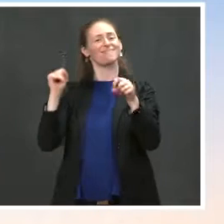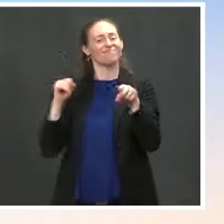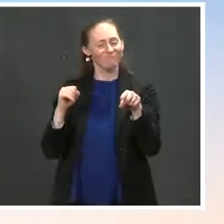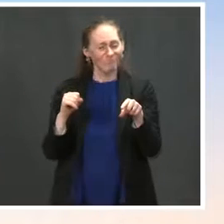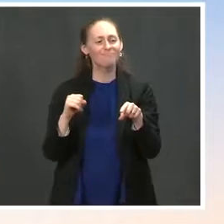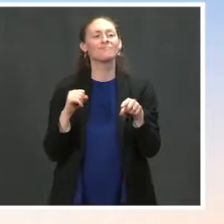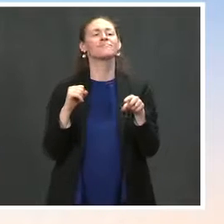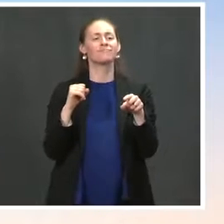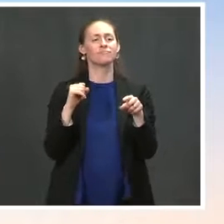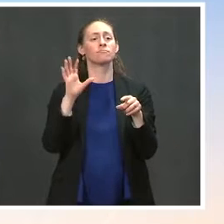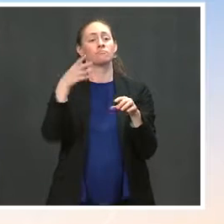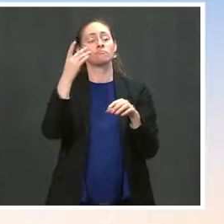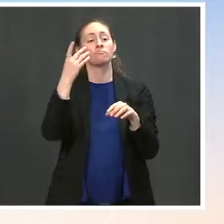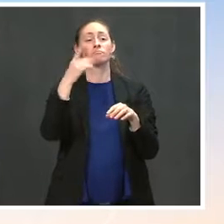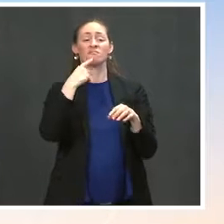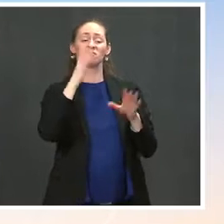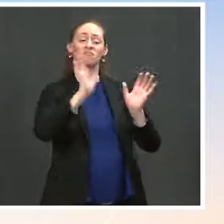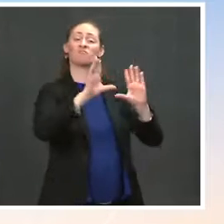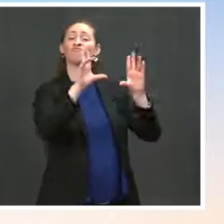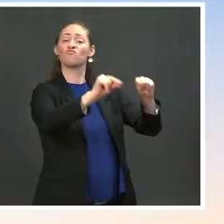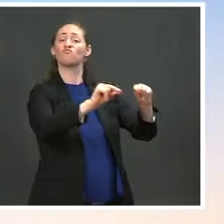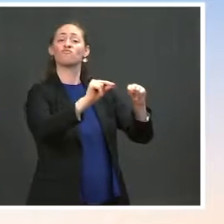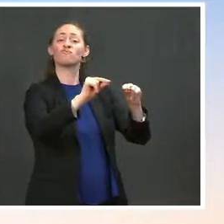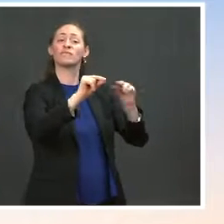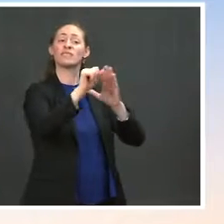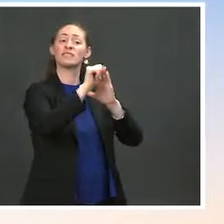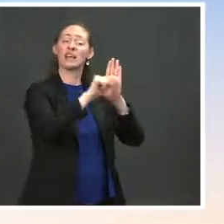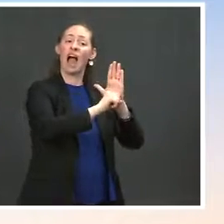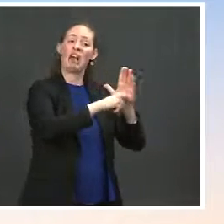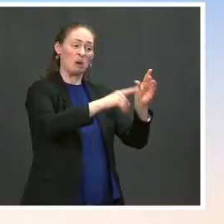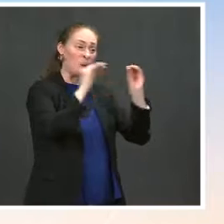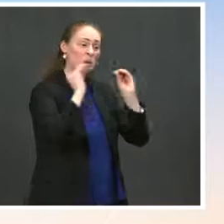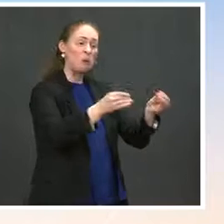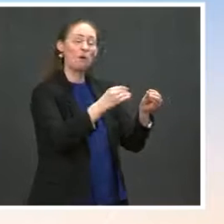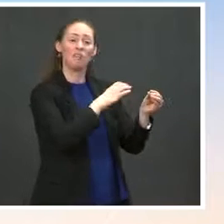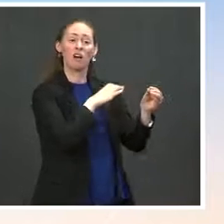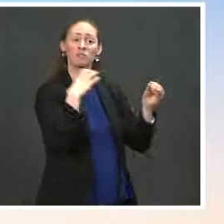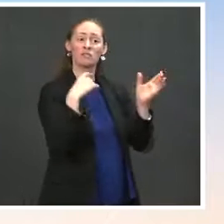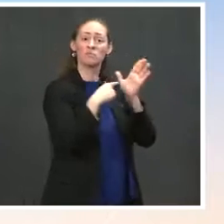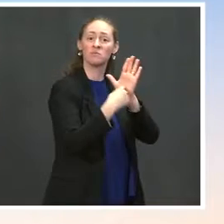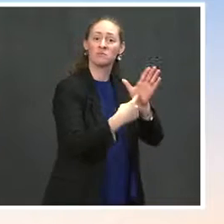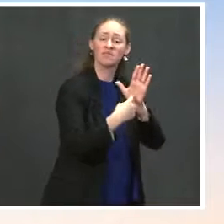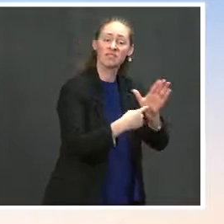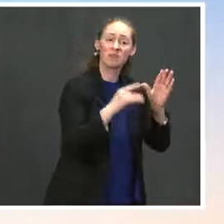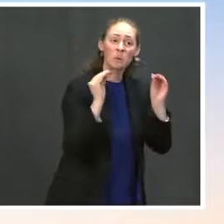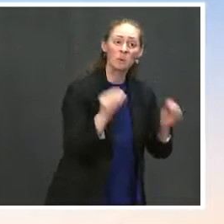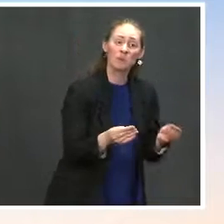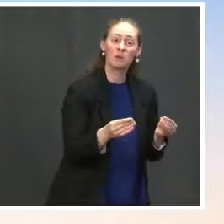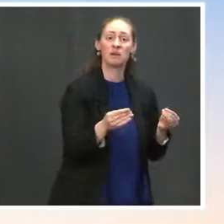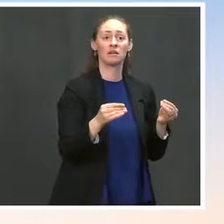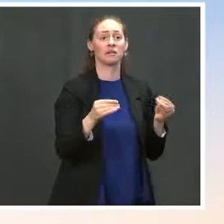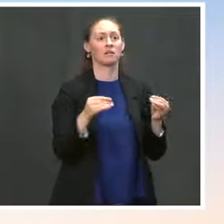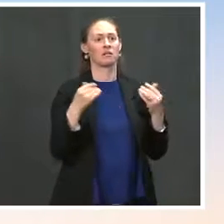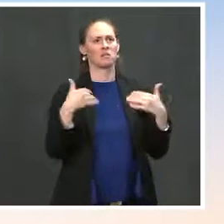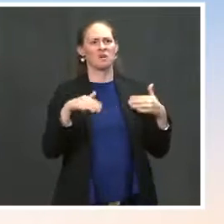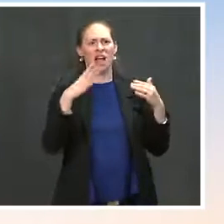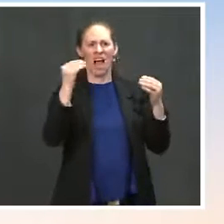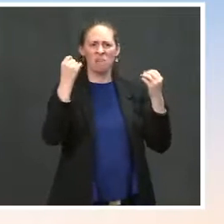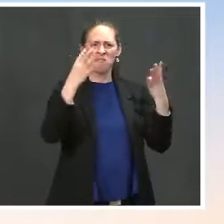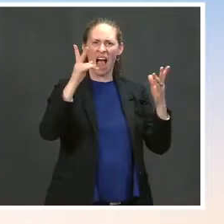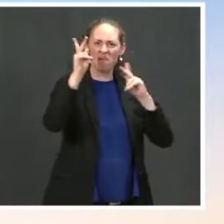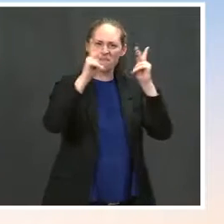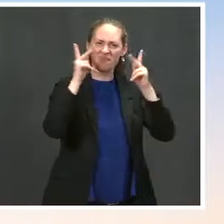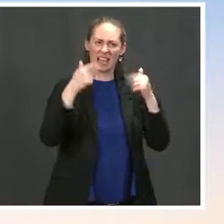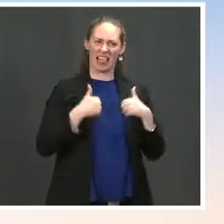denial of voting representation in Congress and local self-government to the 712,000 residents of our nation's capital violates two of